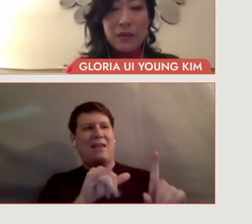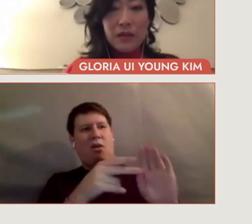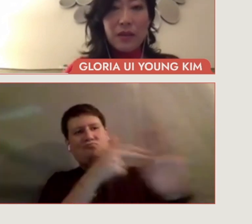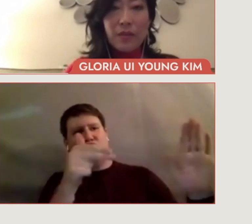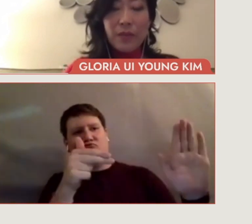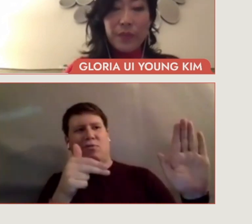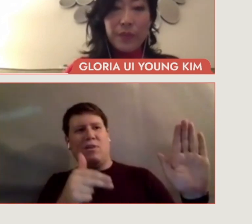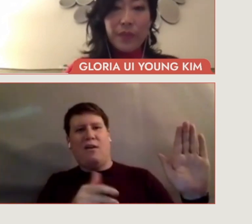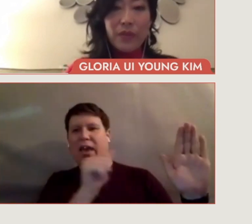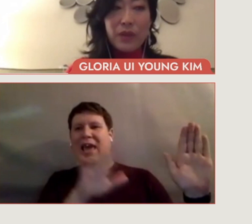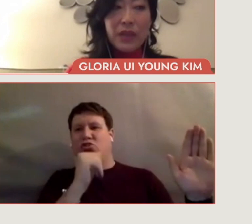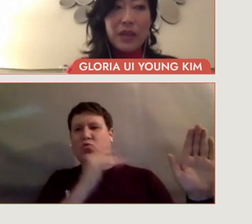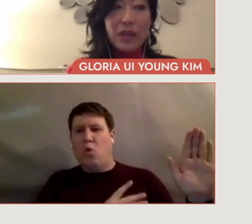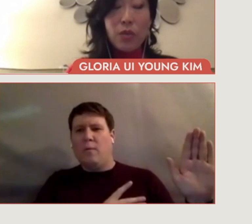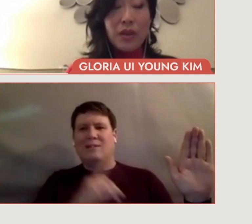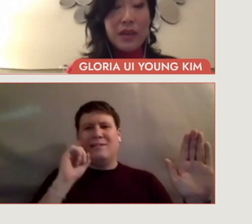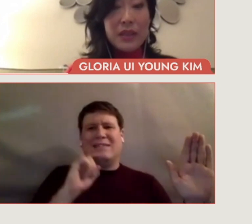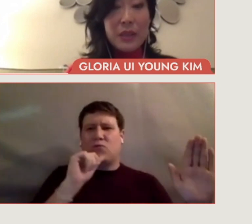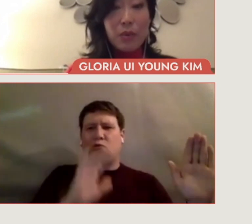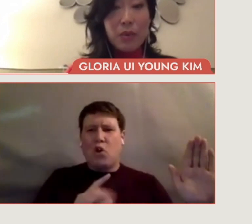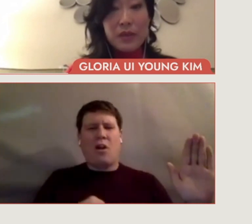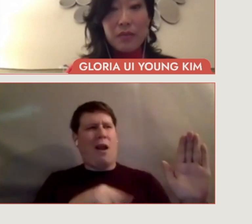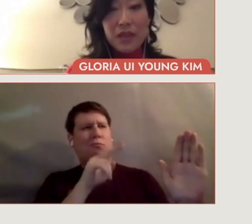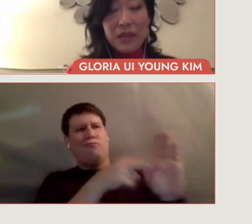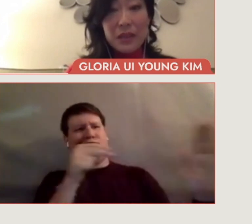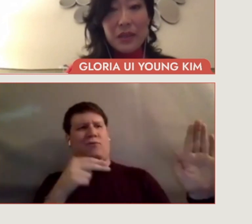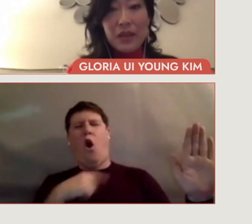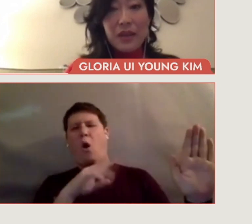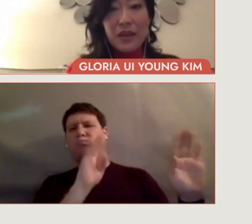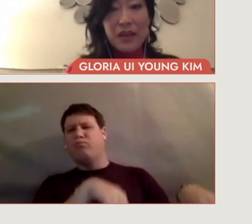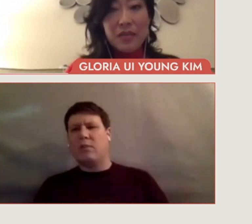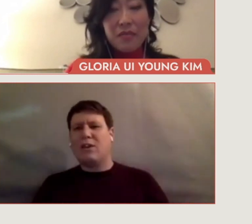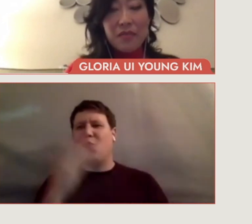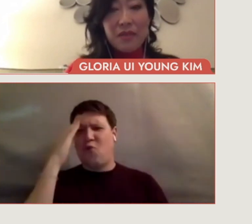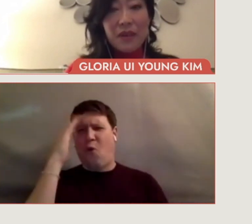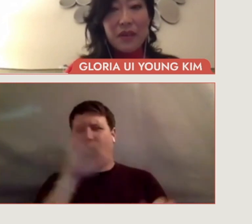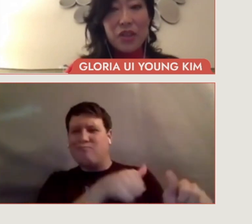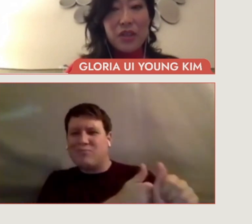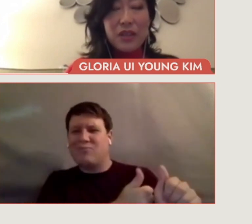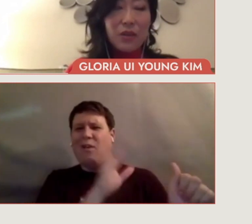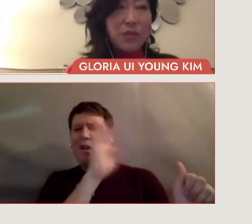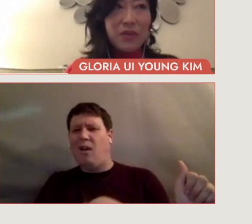and really humanize this person because,